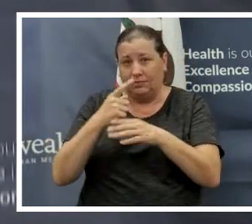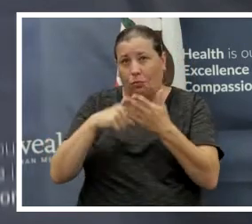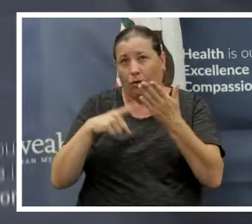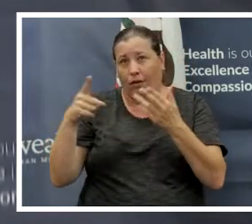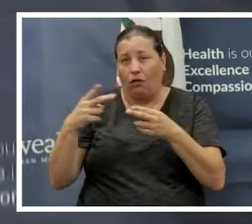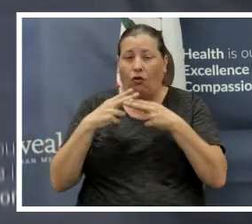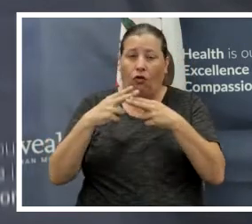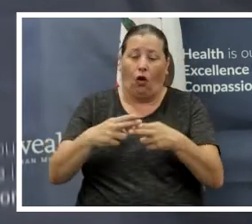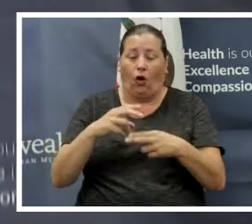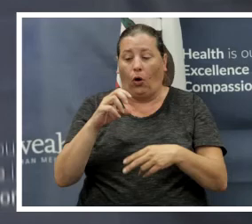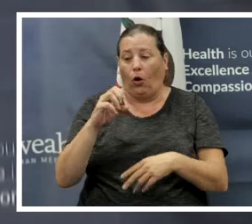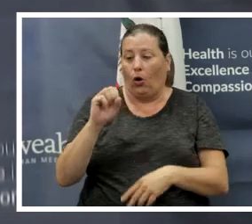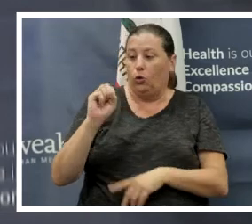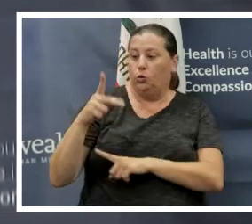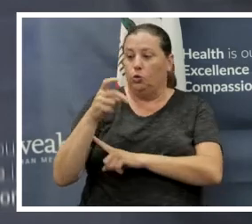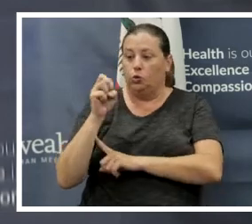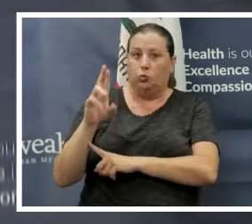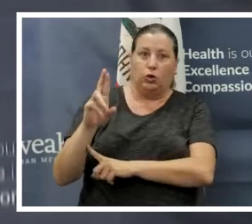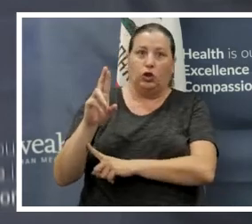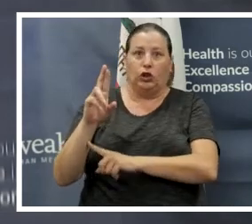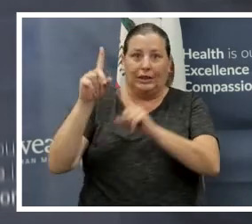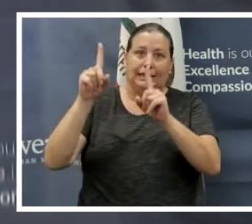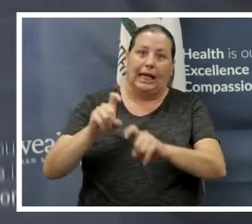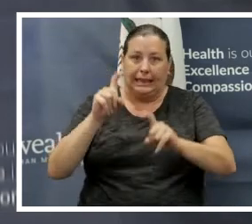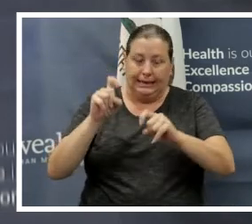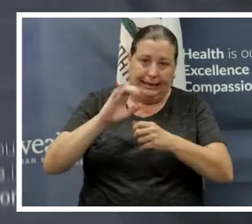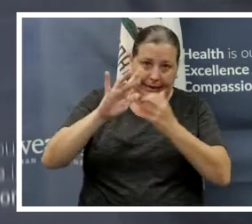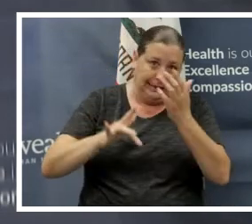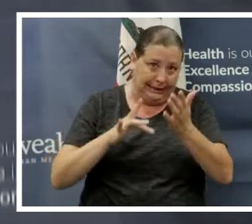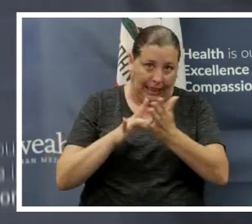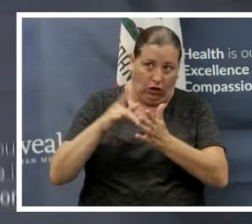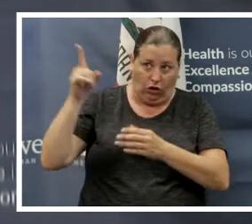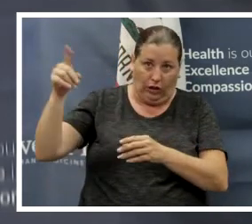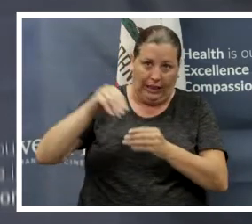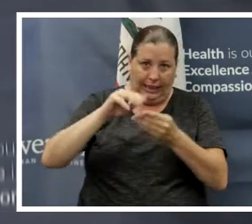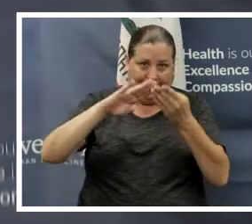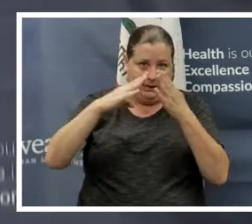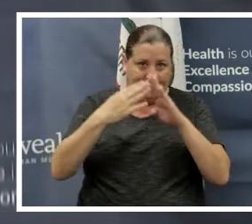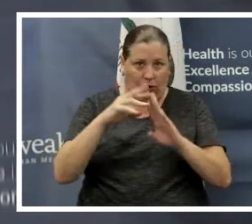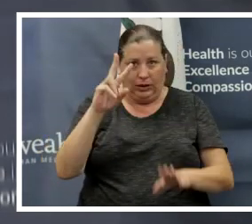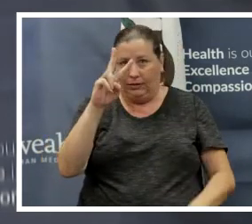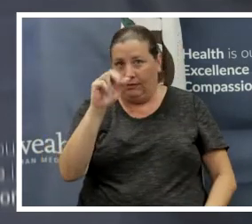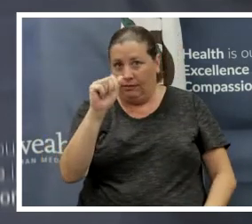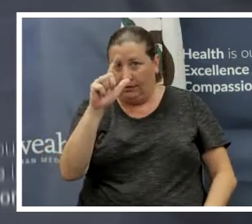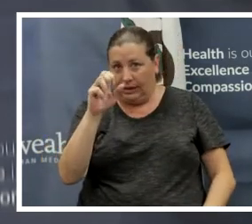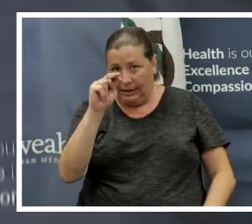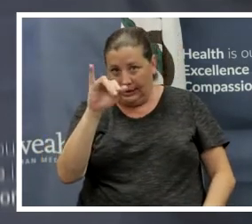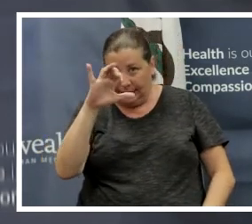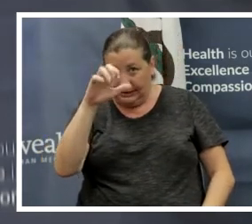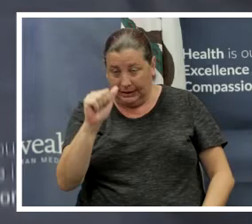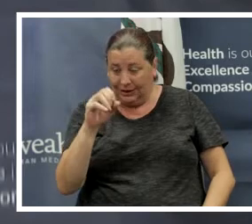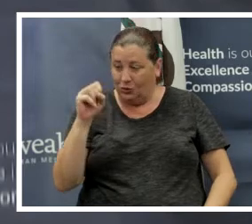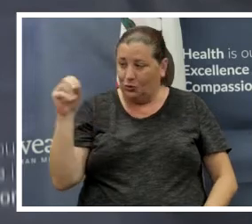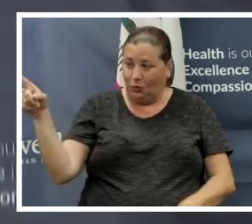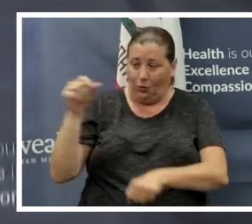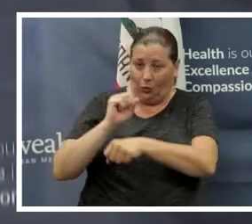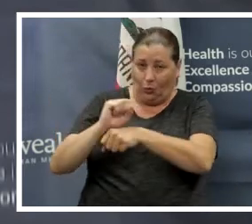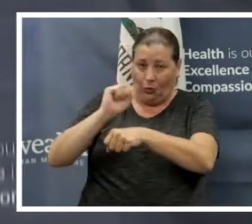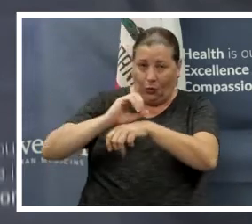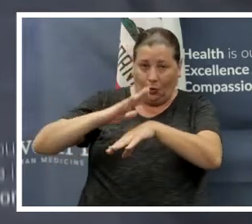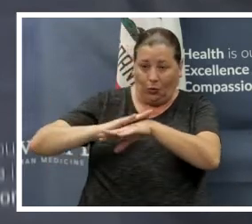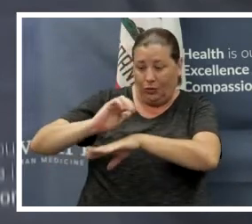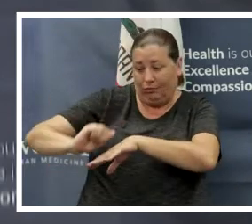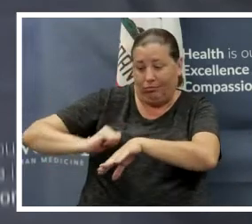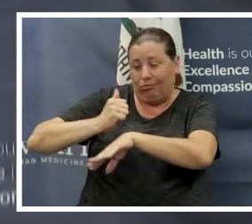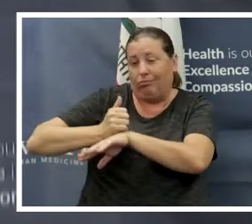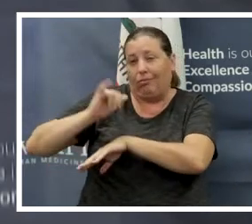testing center in the town of Valencia. So they are working on establishing that super testing site with